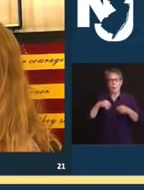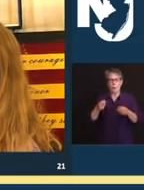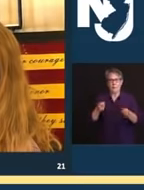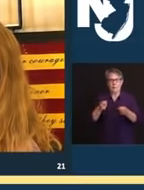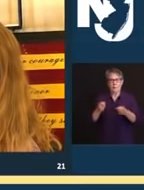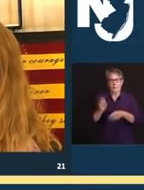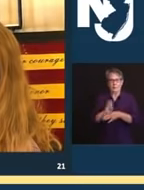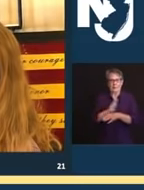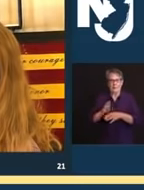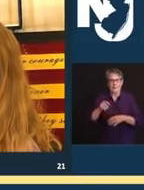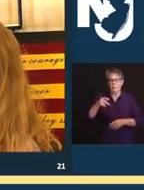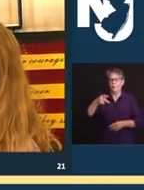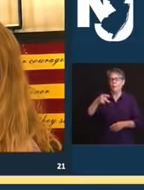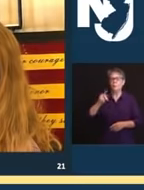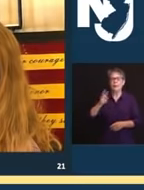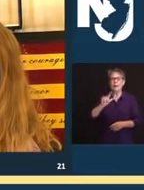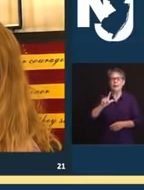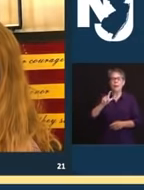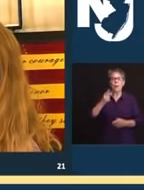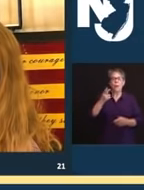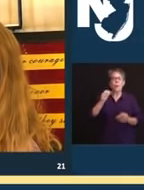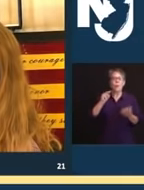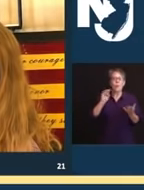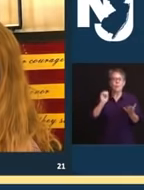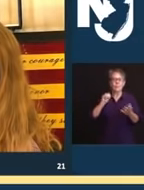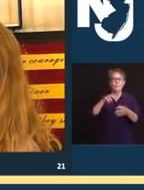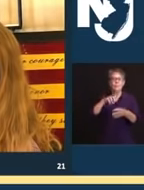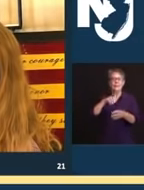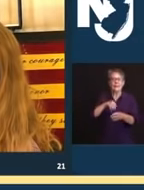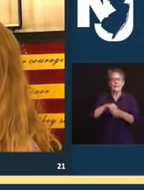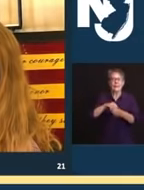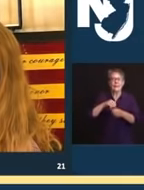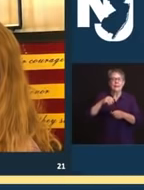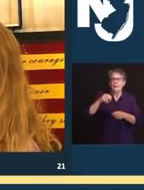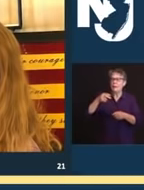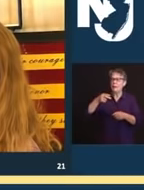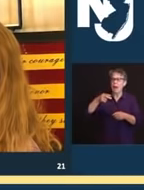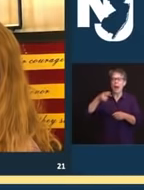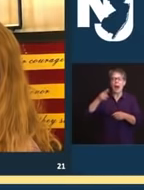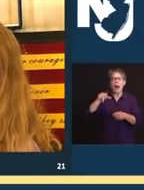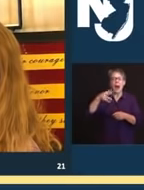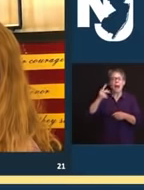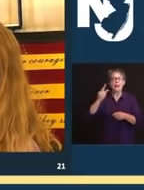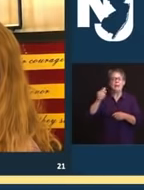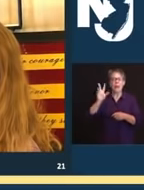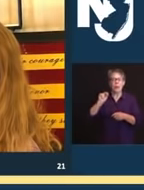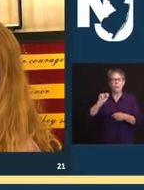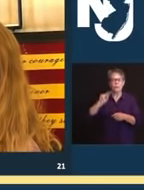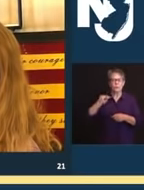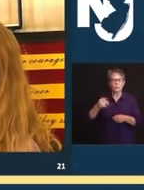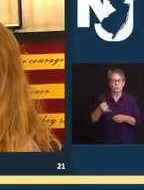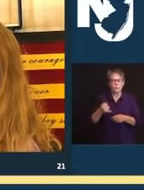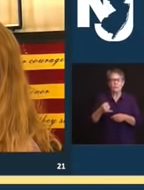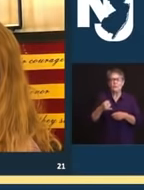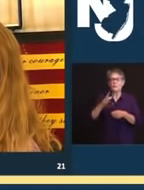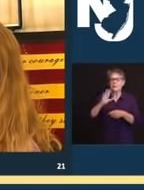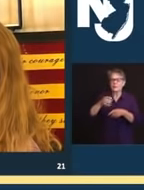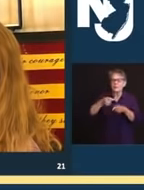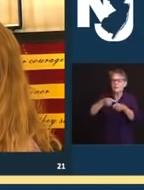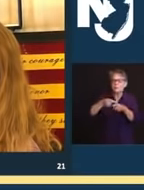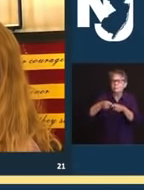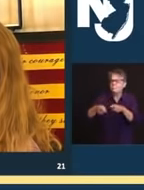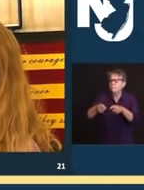decor shop in Hightstown, since 2002. Karen has specialized in local arts and crafts and locally